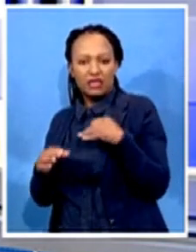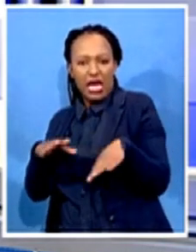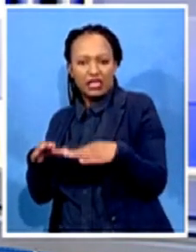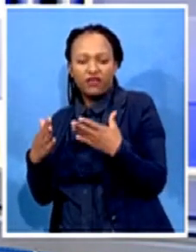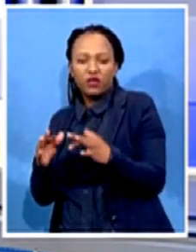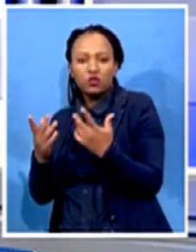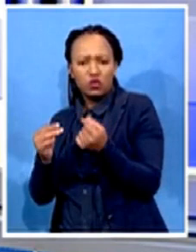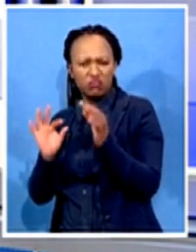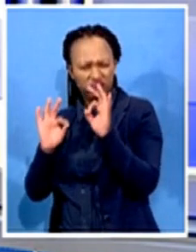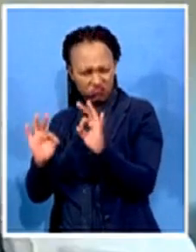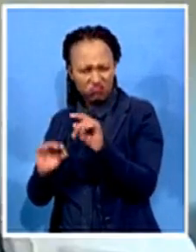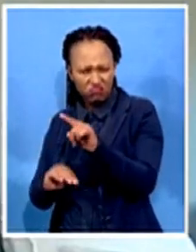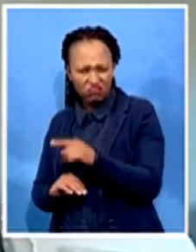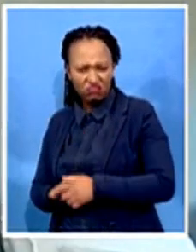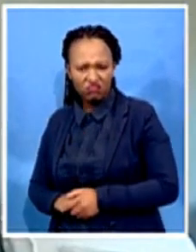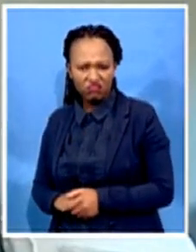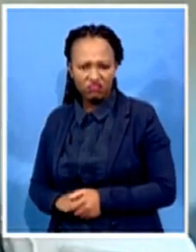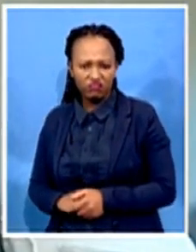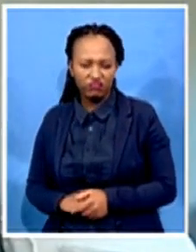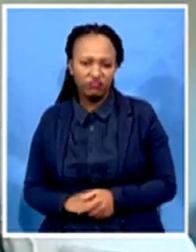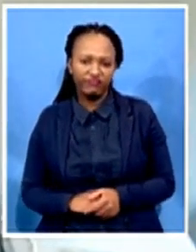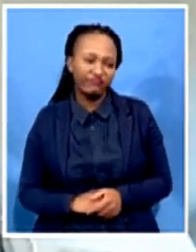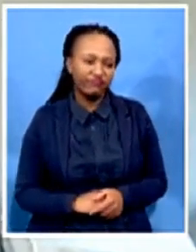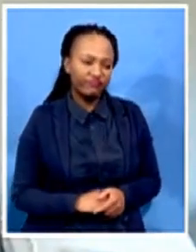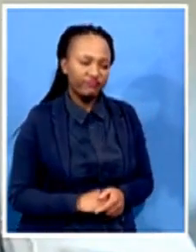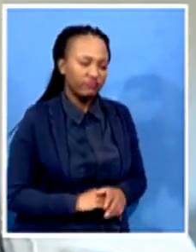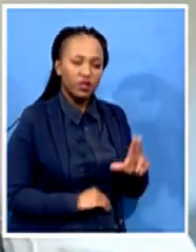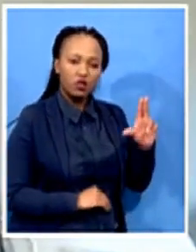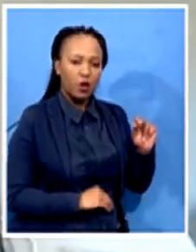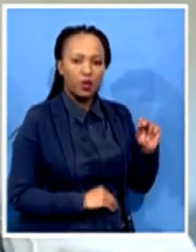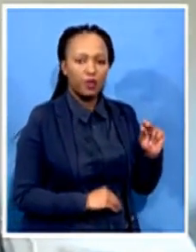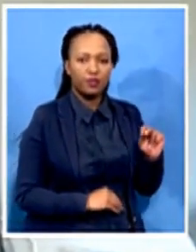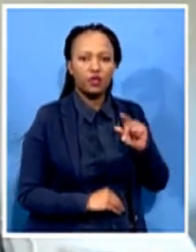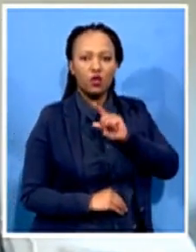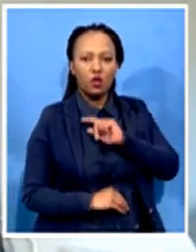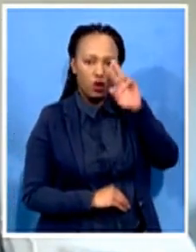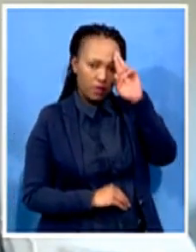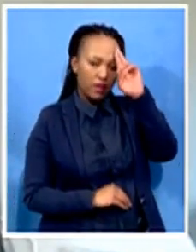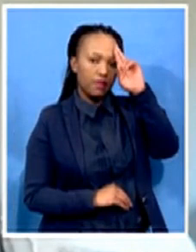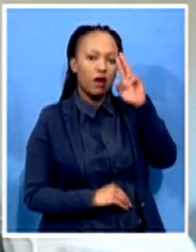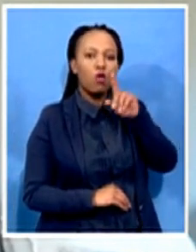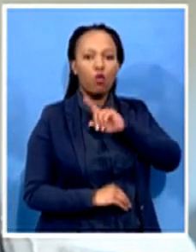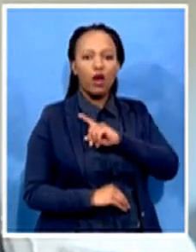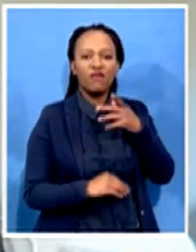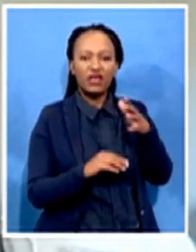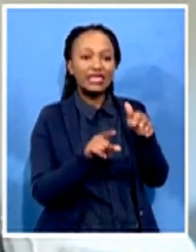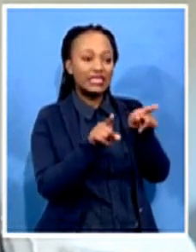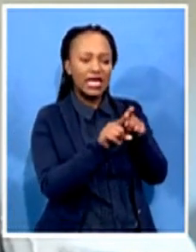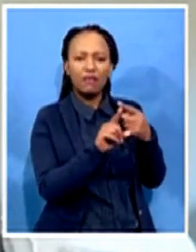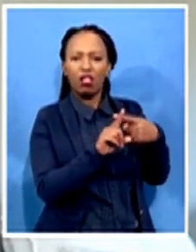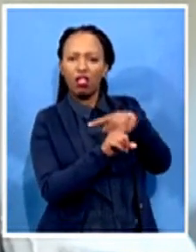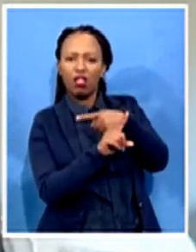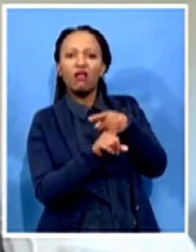Absolutely not. One must remember that she has transgressed it in a similar way in the past. So